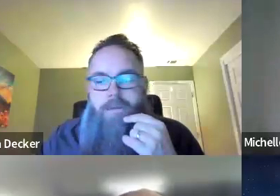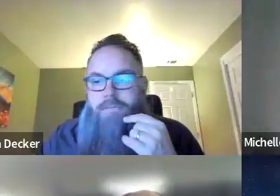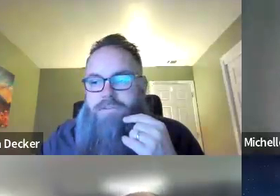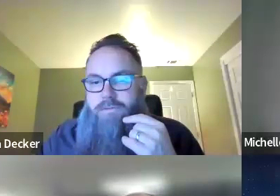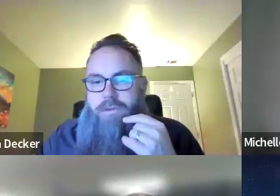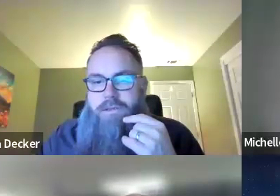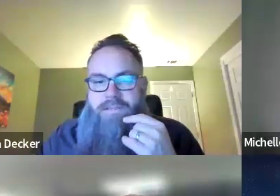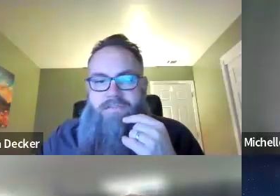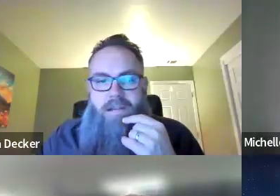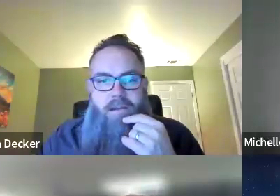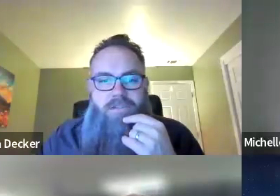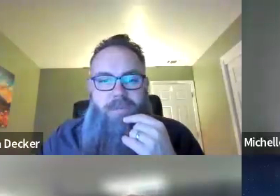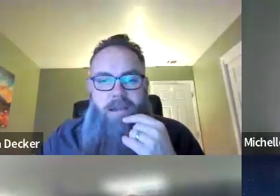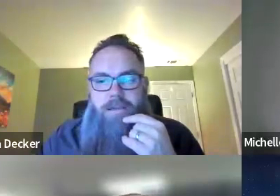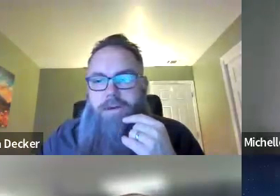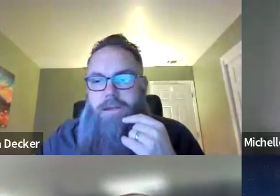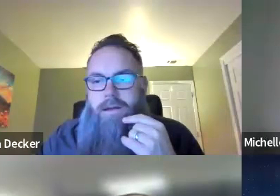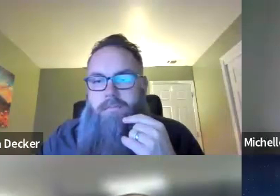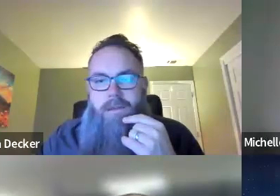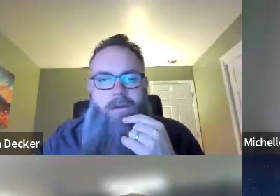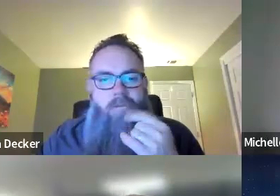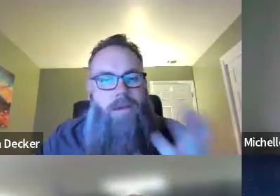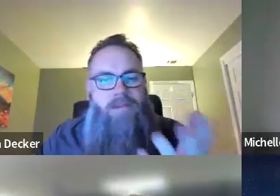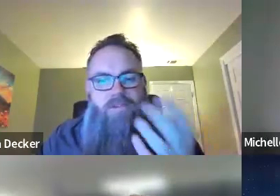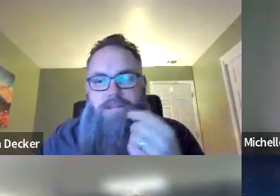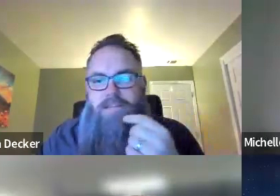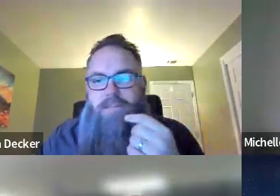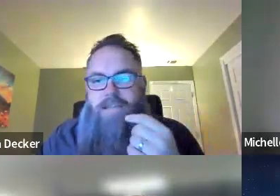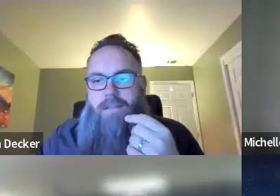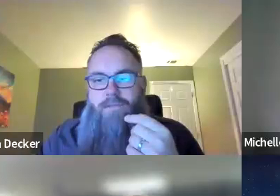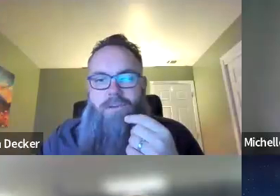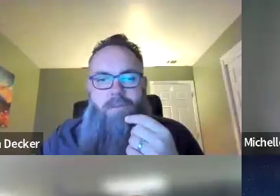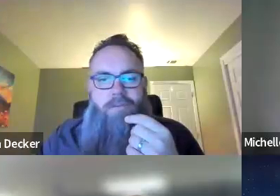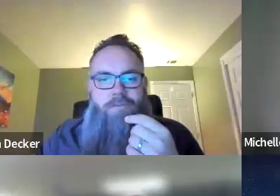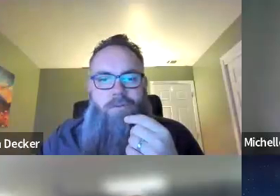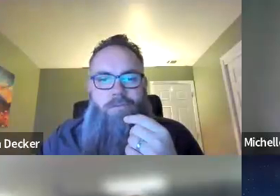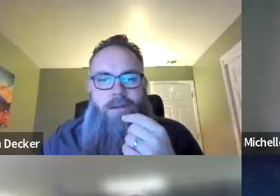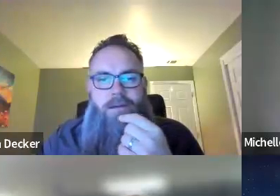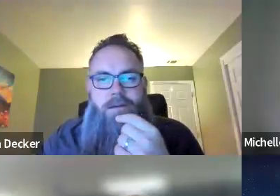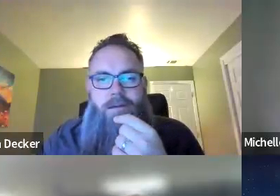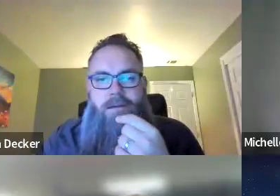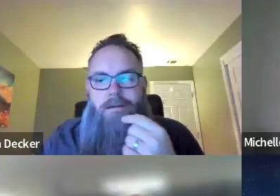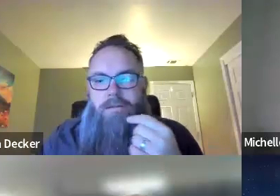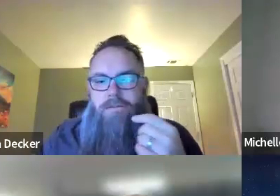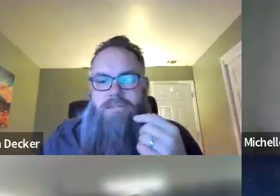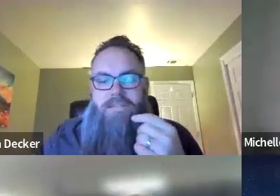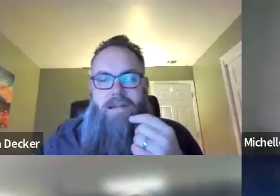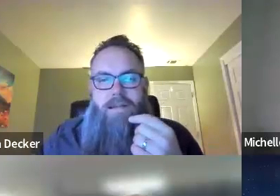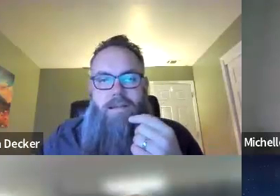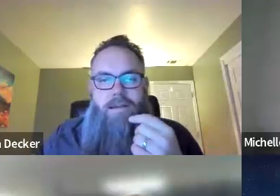pilot members for the assistive technology pilot. But we might get you guys to come out to California maybe if we get